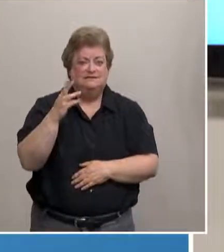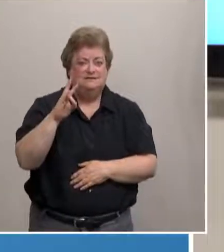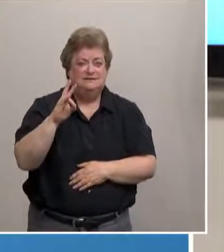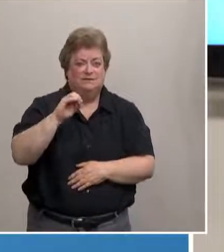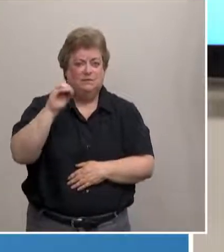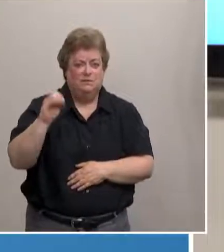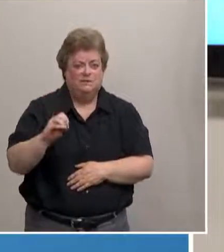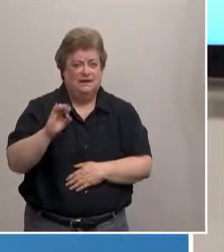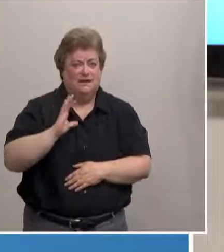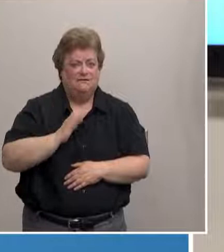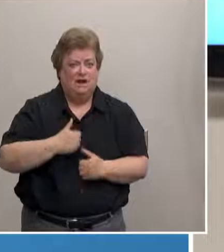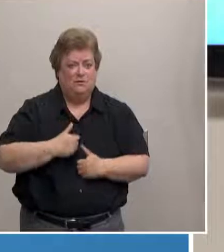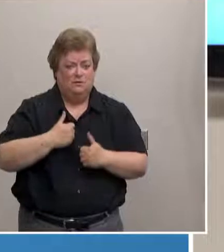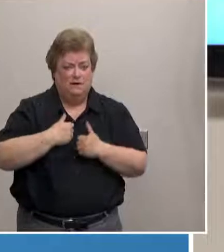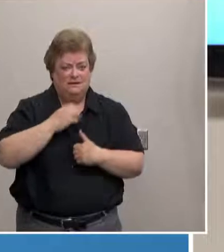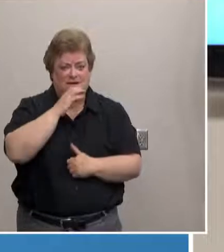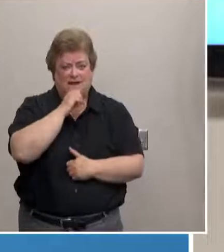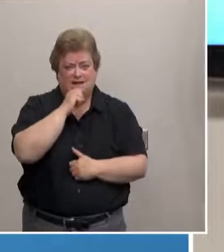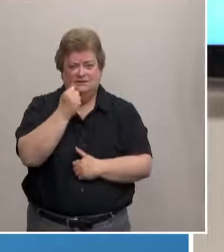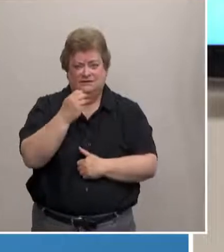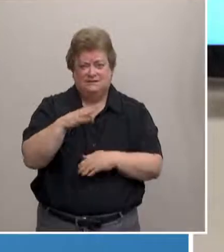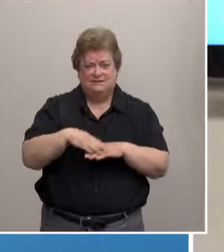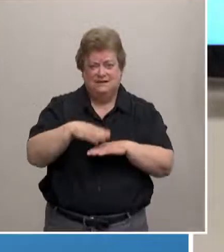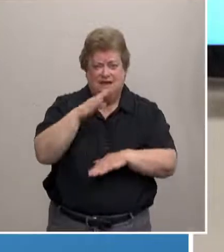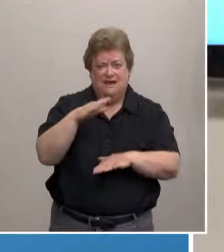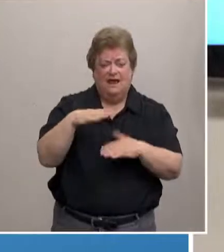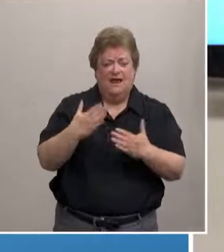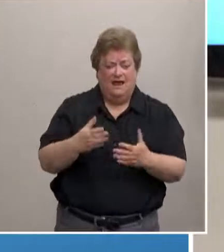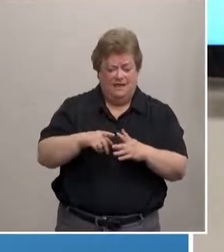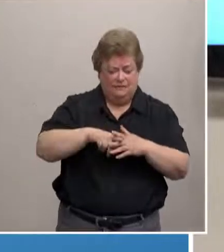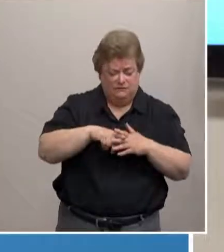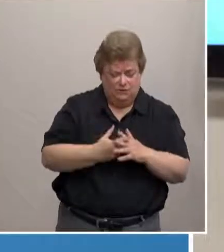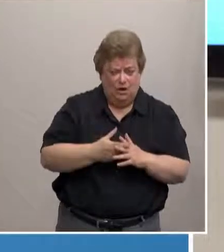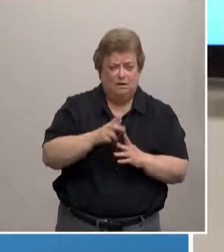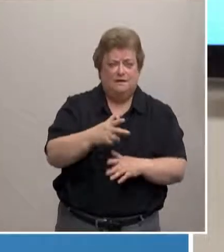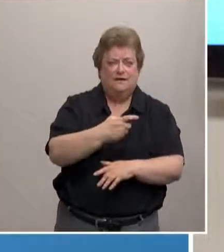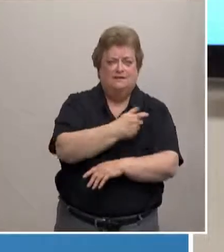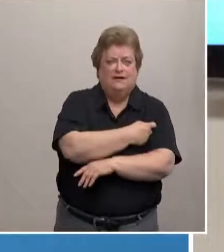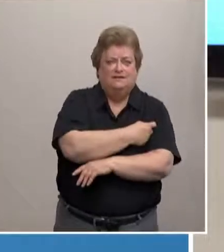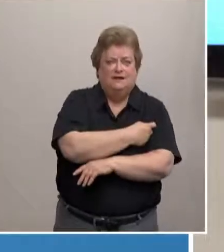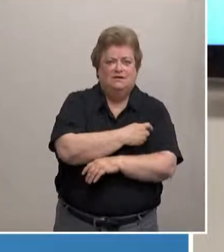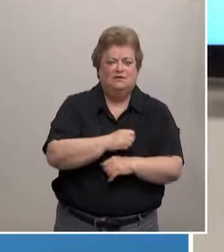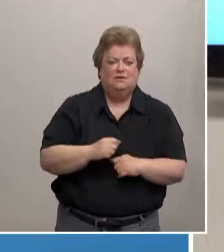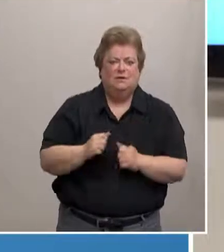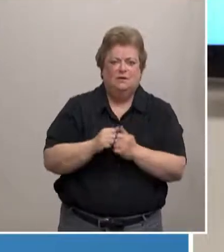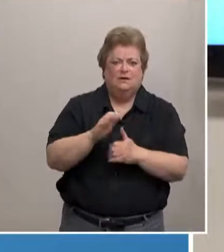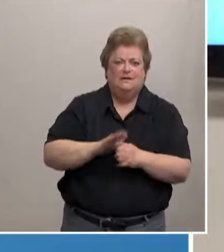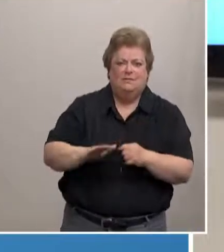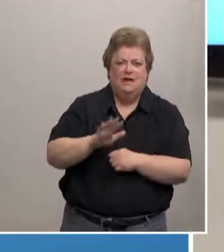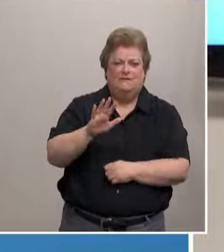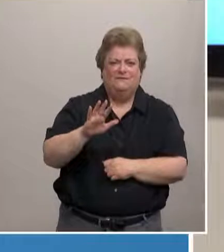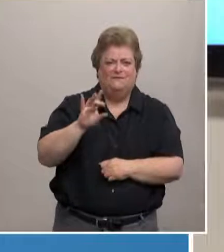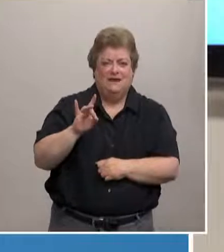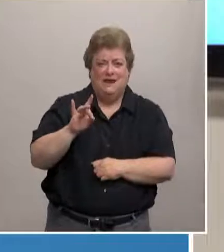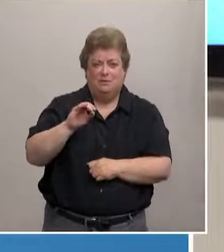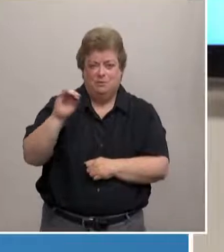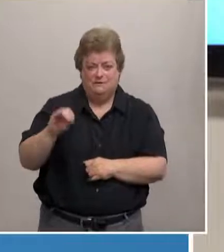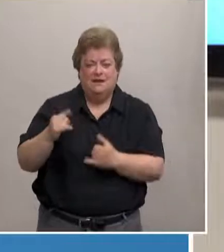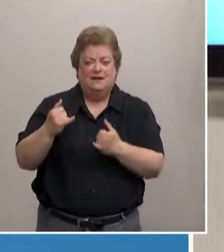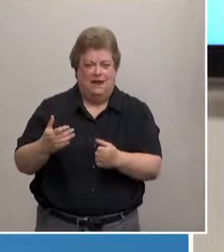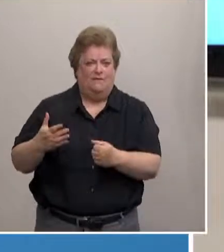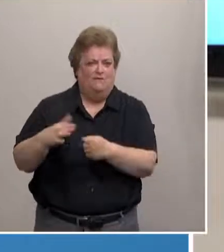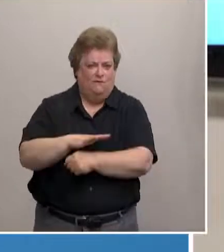67% of our residents aged 16 and older have initiated vaccination, with about 58%